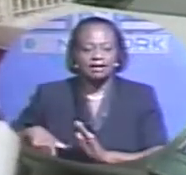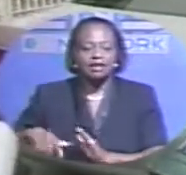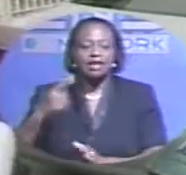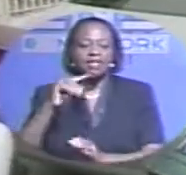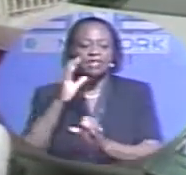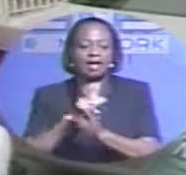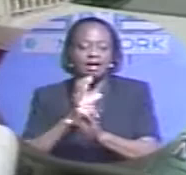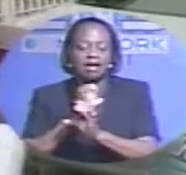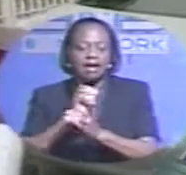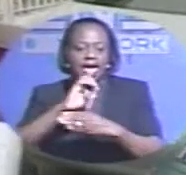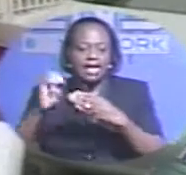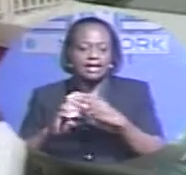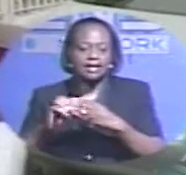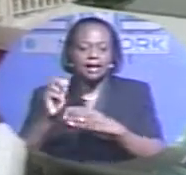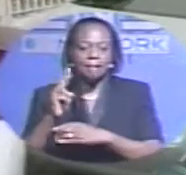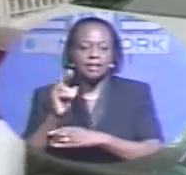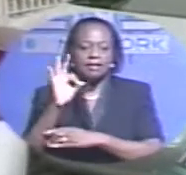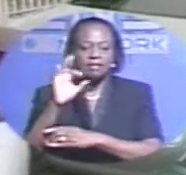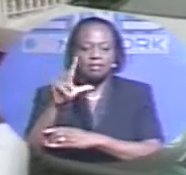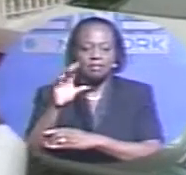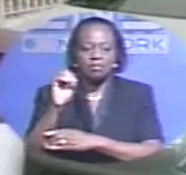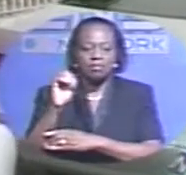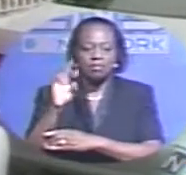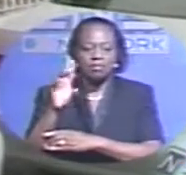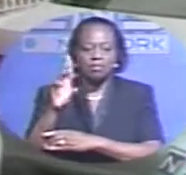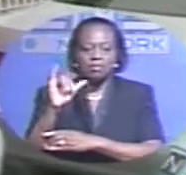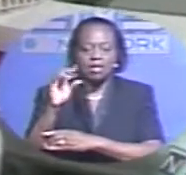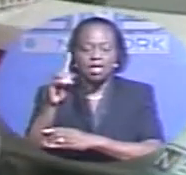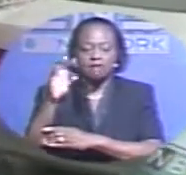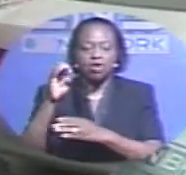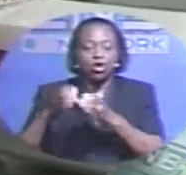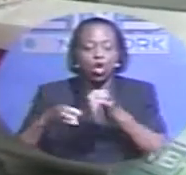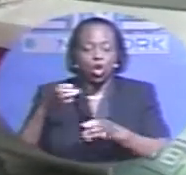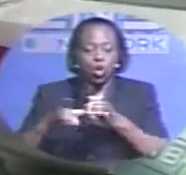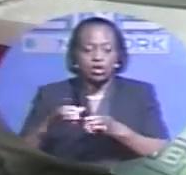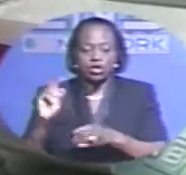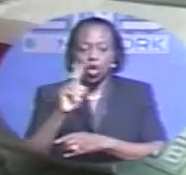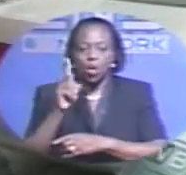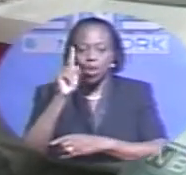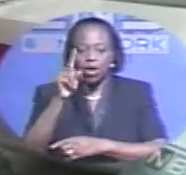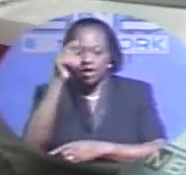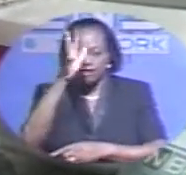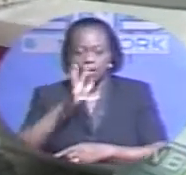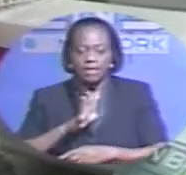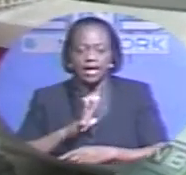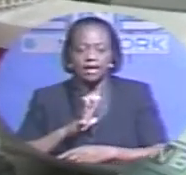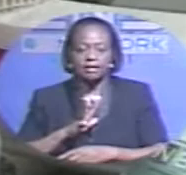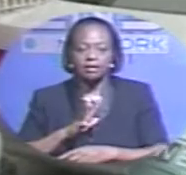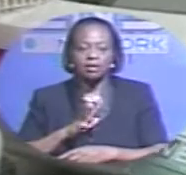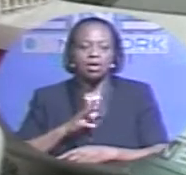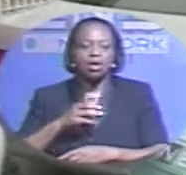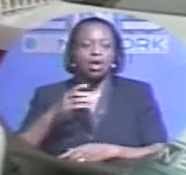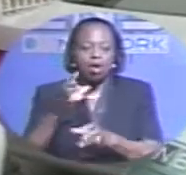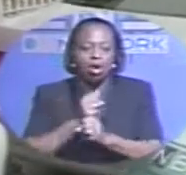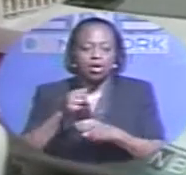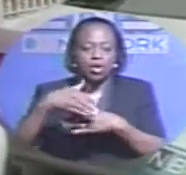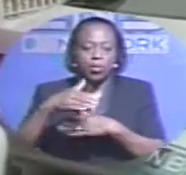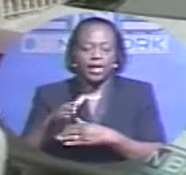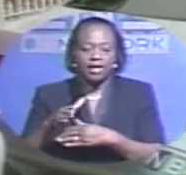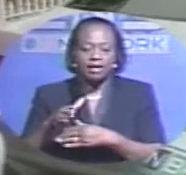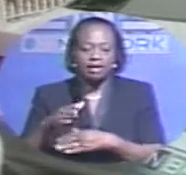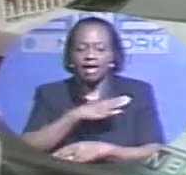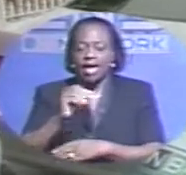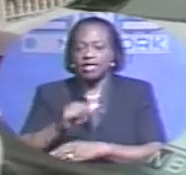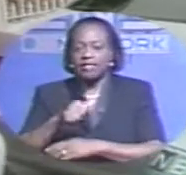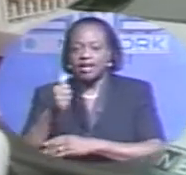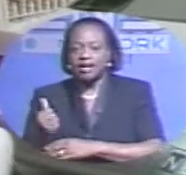through Florida Court, where one of the culprits was successfully got away, and the